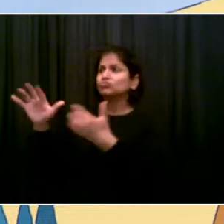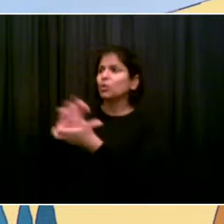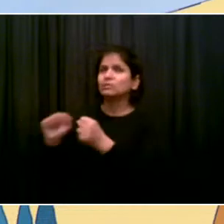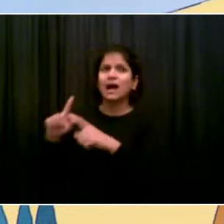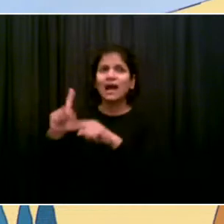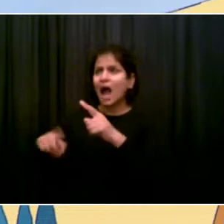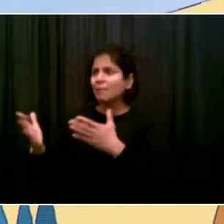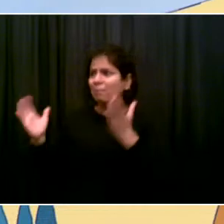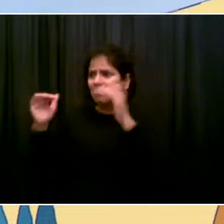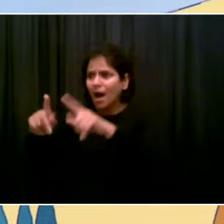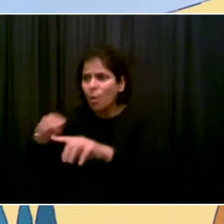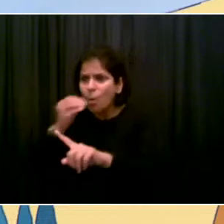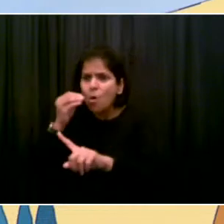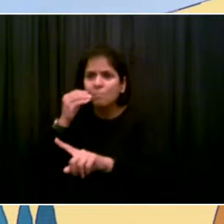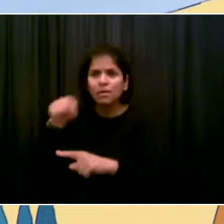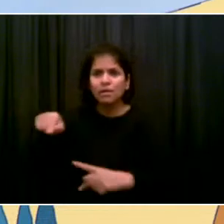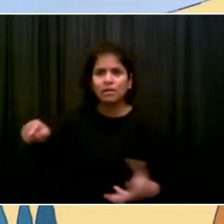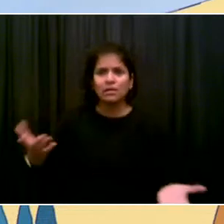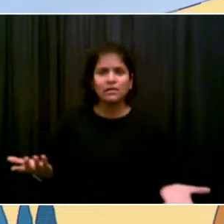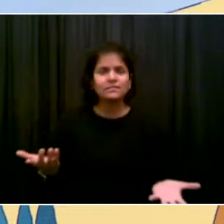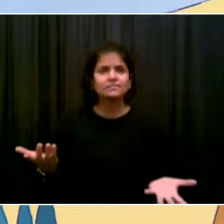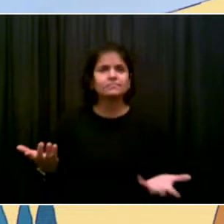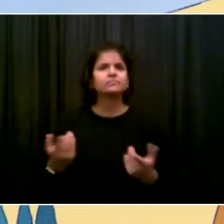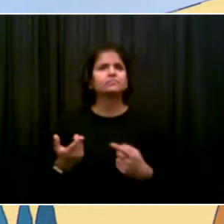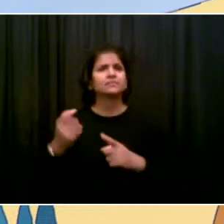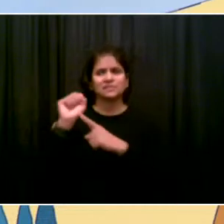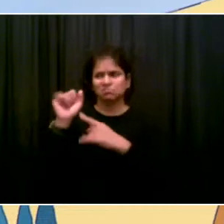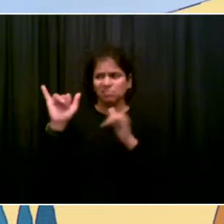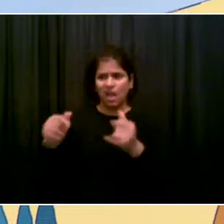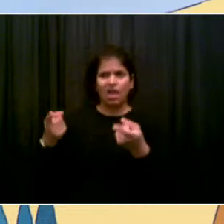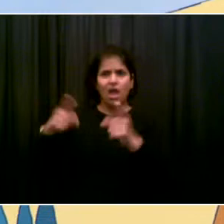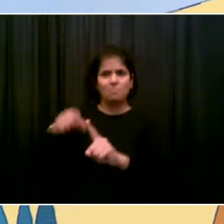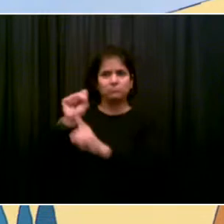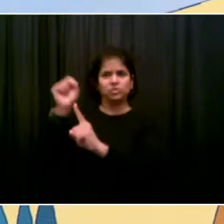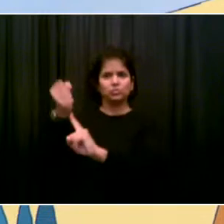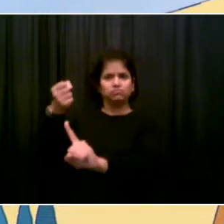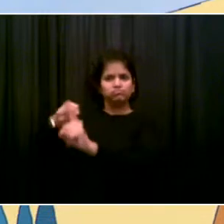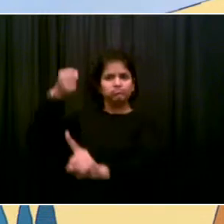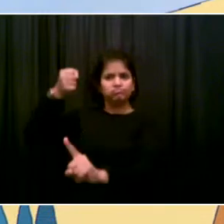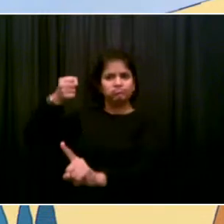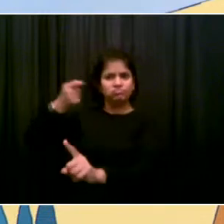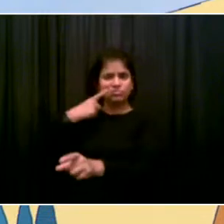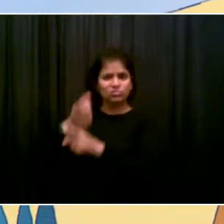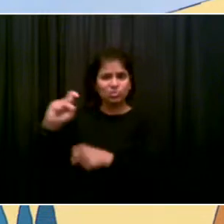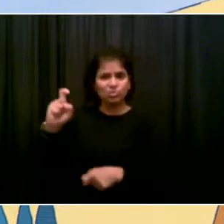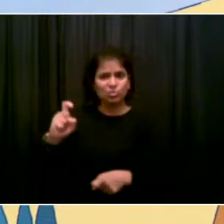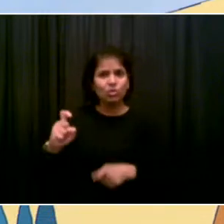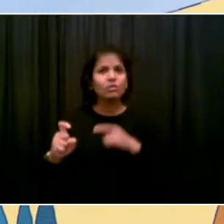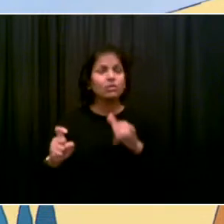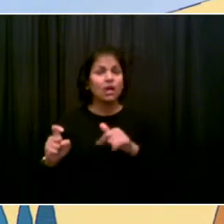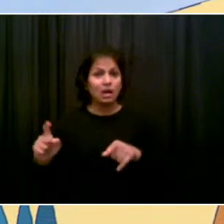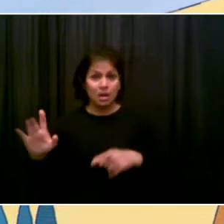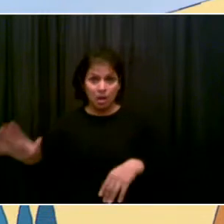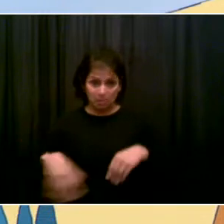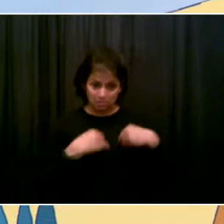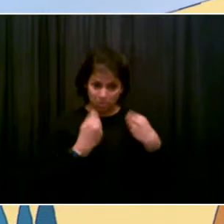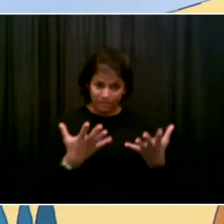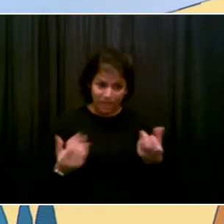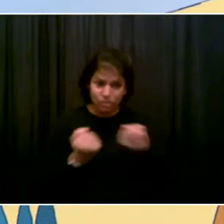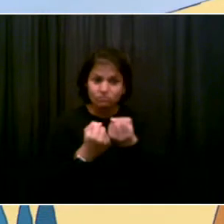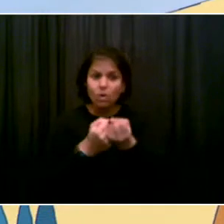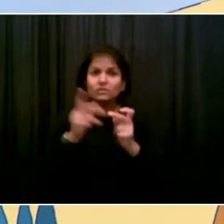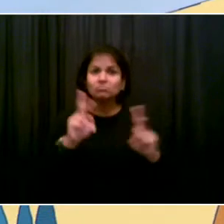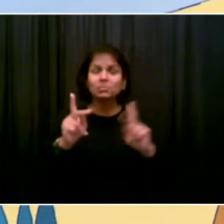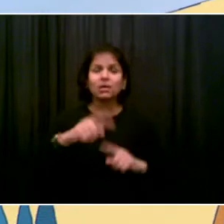have unique circumstances where it makes it difficult. But I just wanted to know if you had an update on what's going to happen to a lot of these families. HPD said that they provide